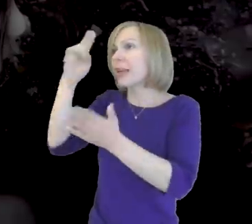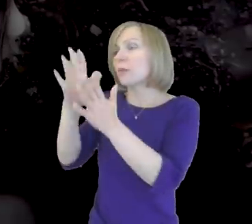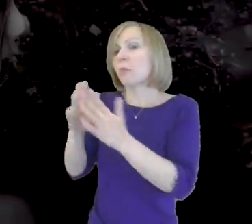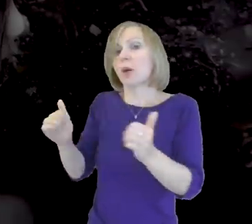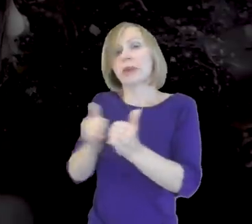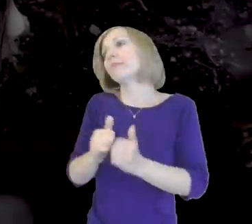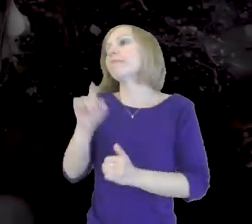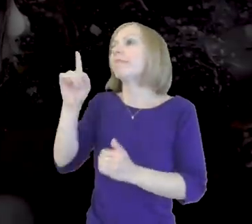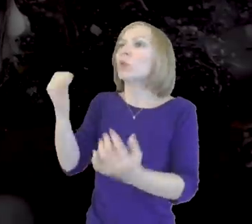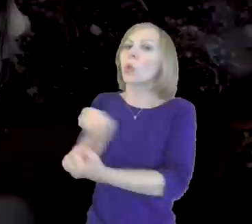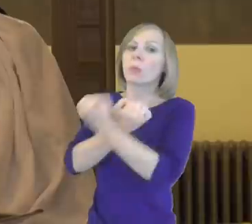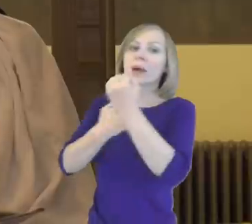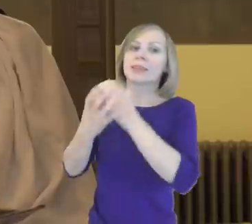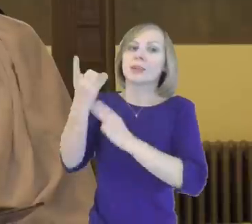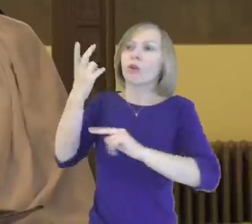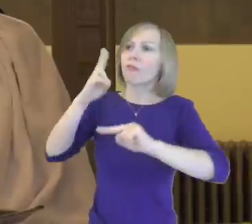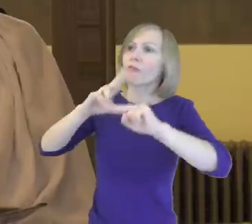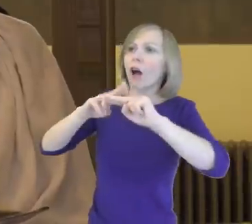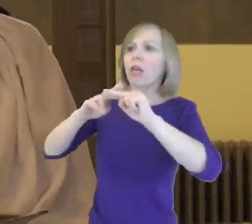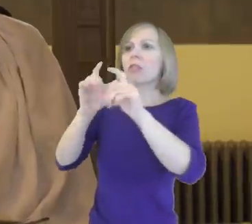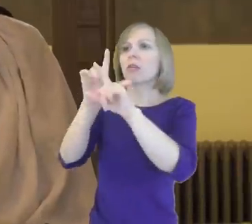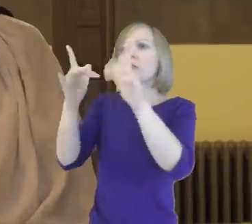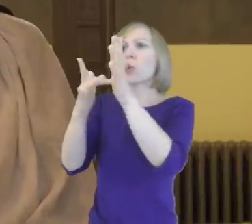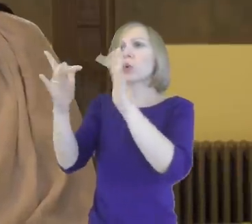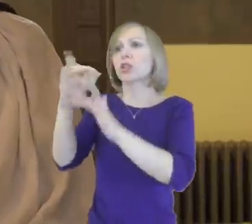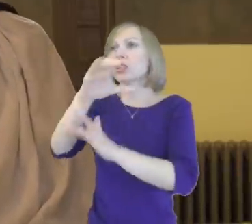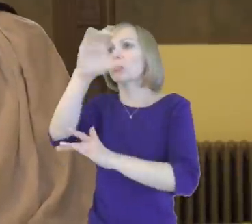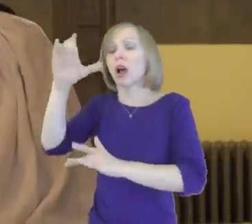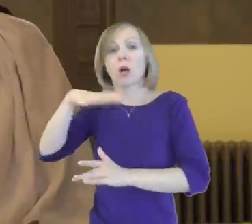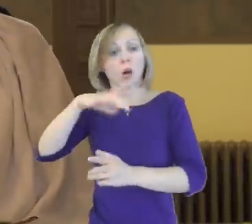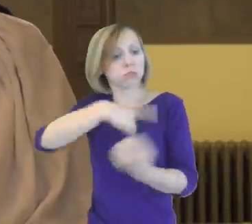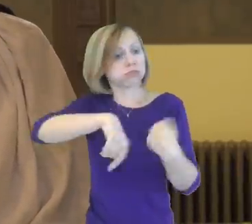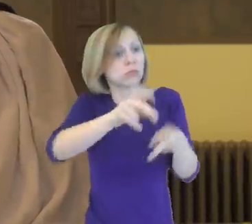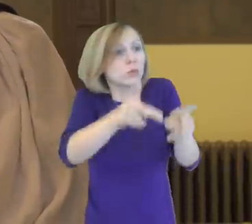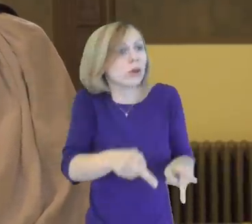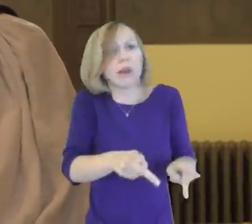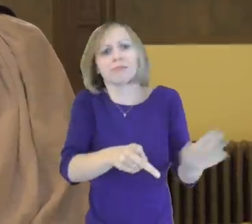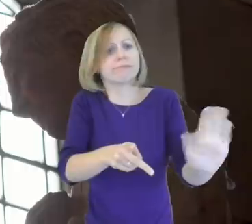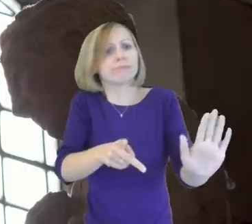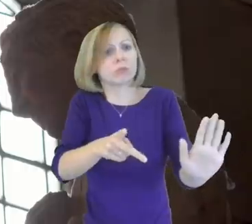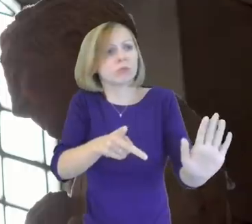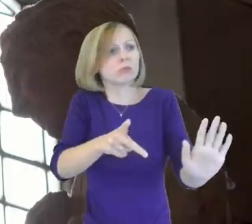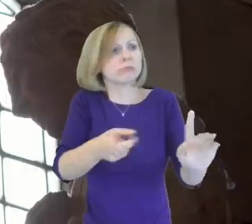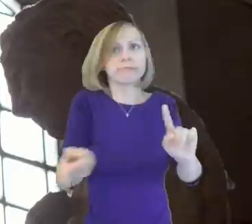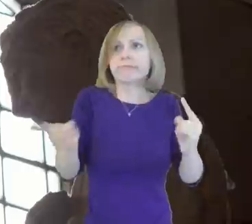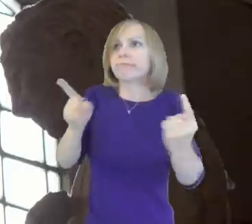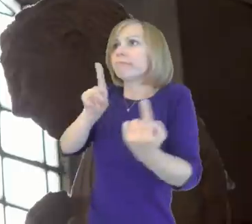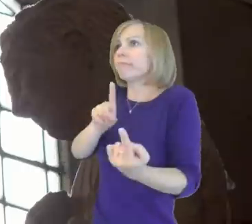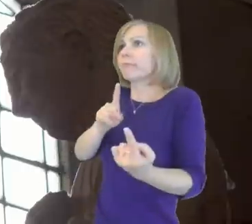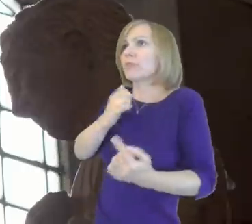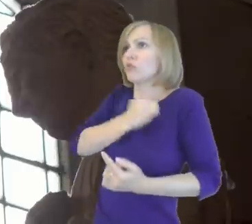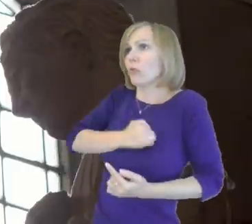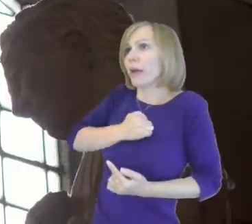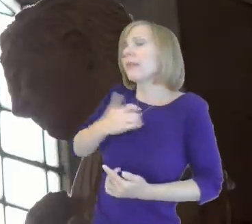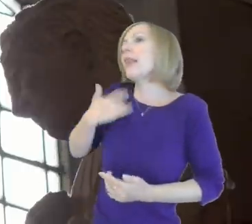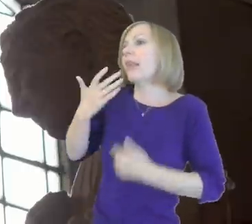the Father of our Lord Jesus Christ, who desireth not the death of a sinner, but rather that he may turn from his wickedness and live, and hath given power